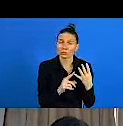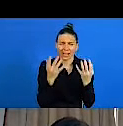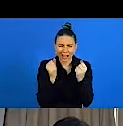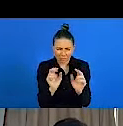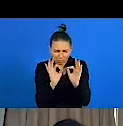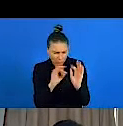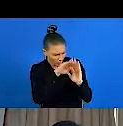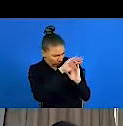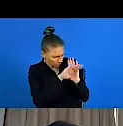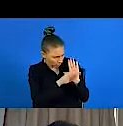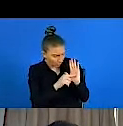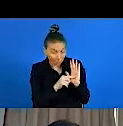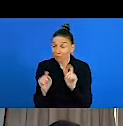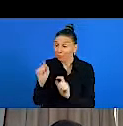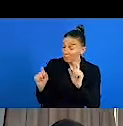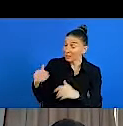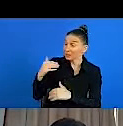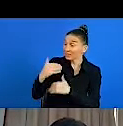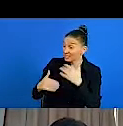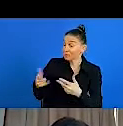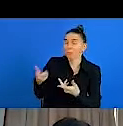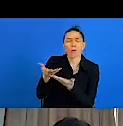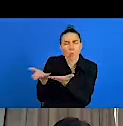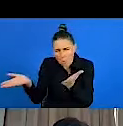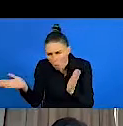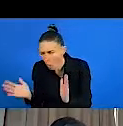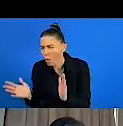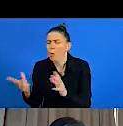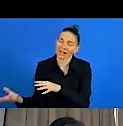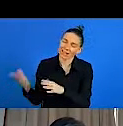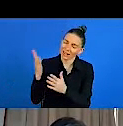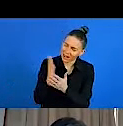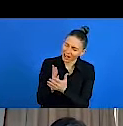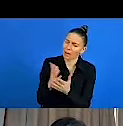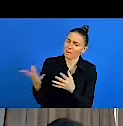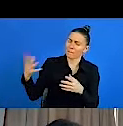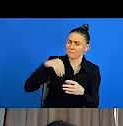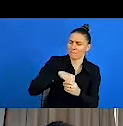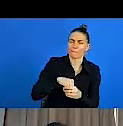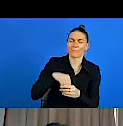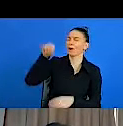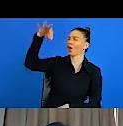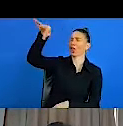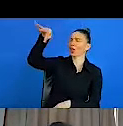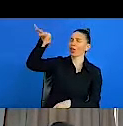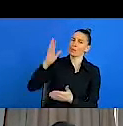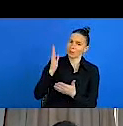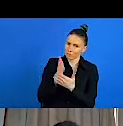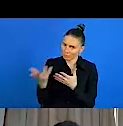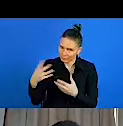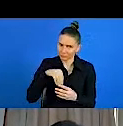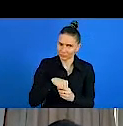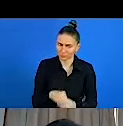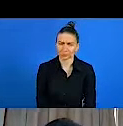the meaningful participation of all stakeholders, including persons with disabilities. So now, if I come, Saku, to your point